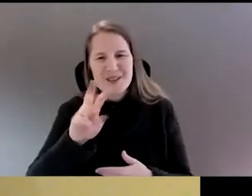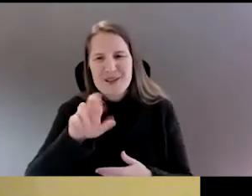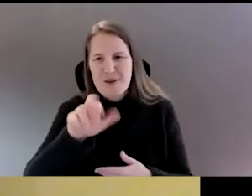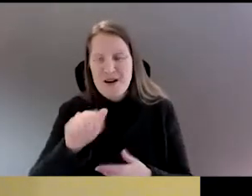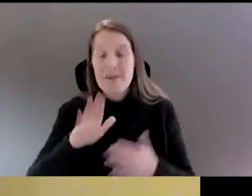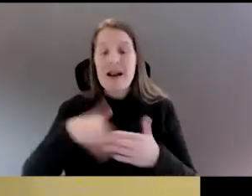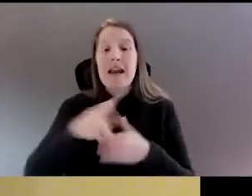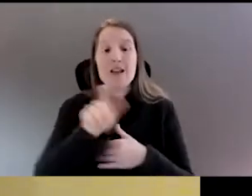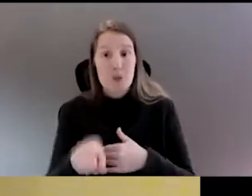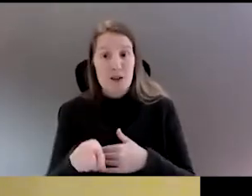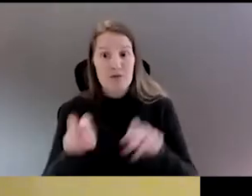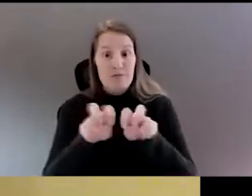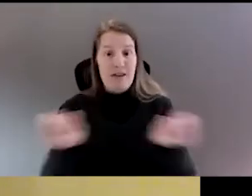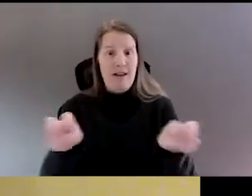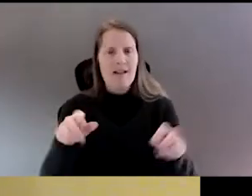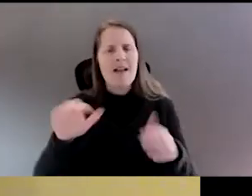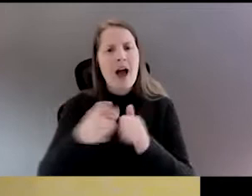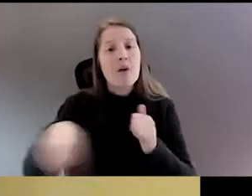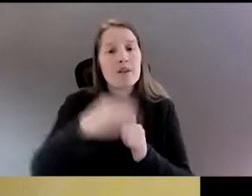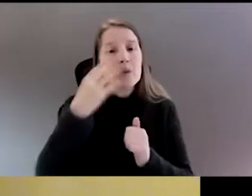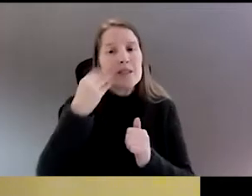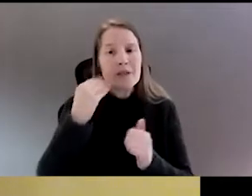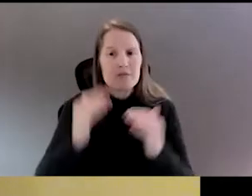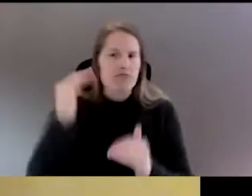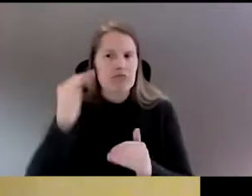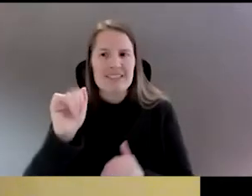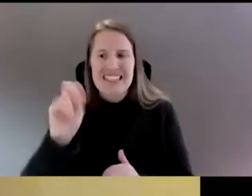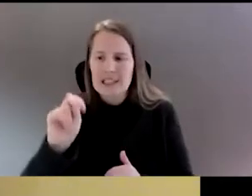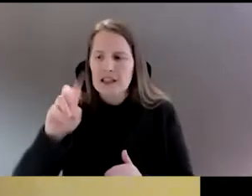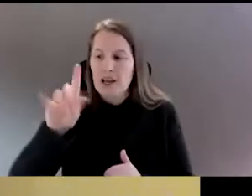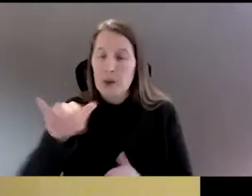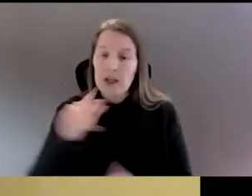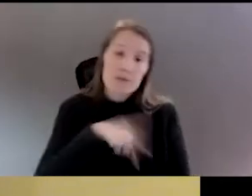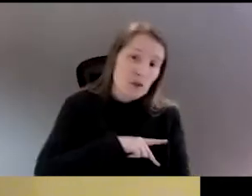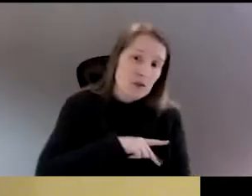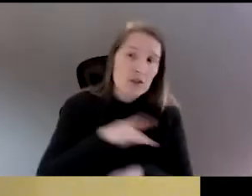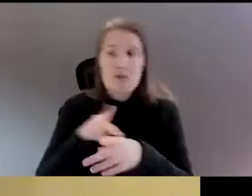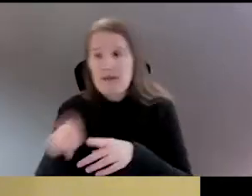experienced inequities, both personally and professionally. Let's start with Hector.